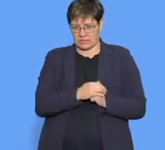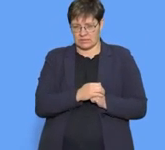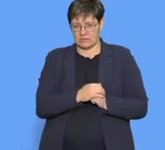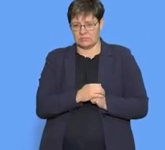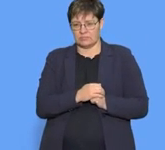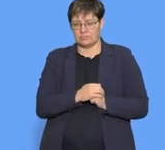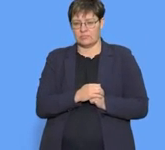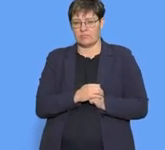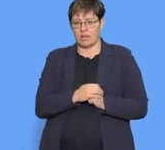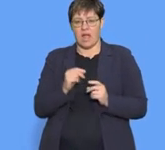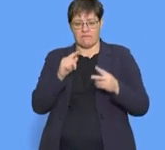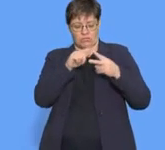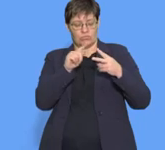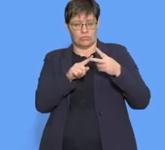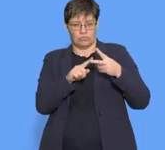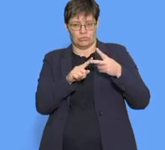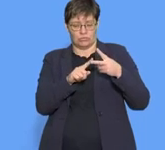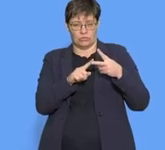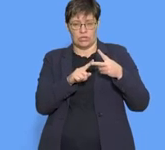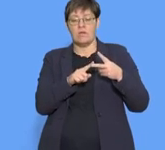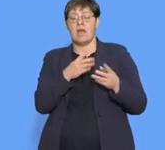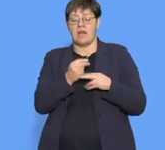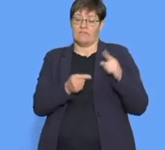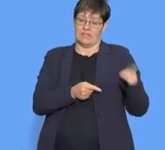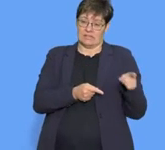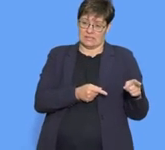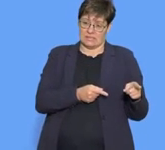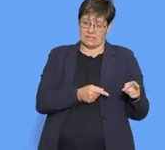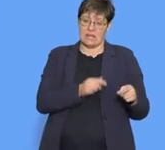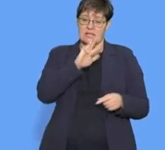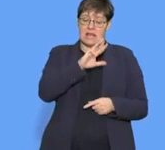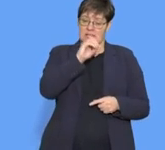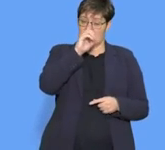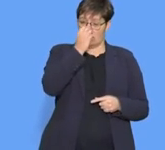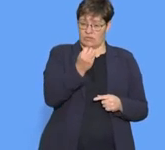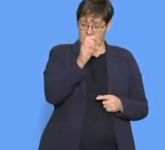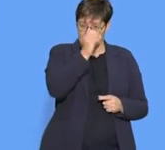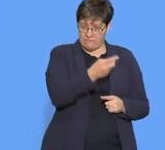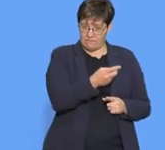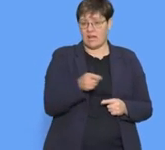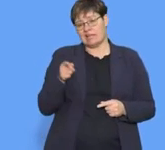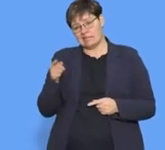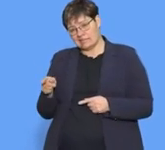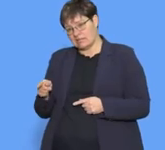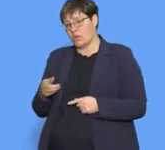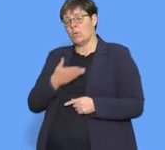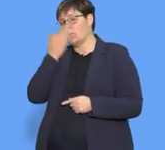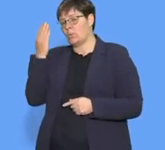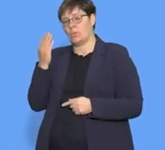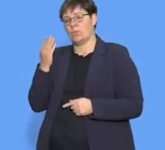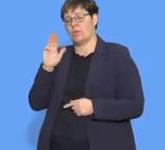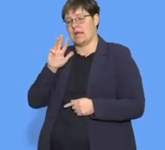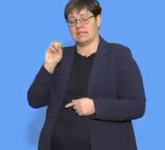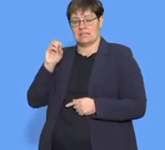have. So obviously we've got 2 triangles. We've got this triangle that's right angled, and we've got this triangle